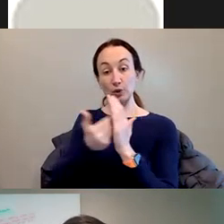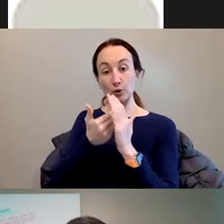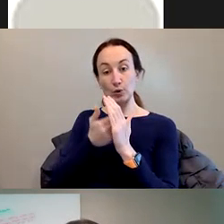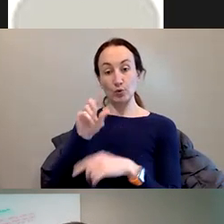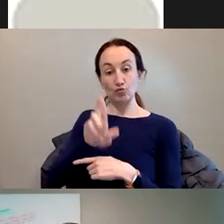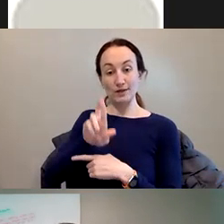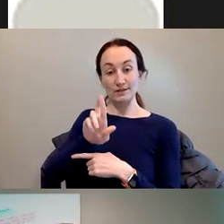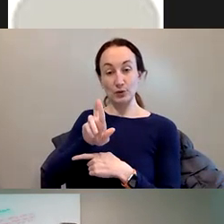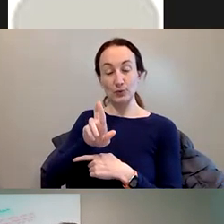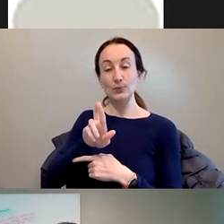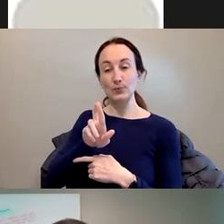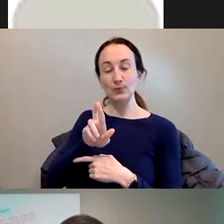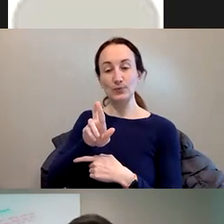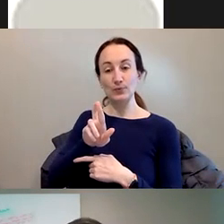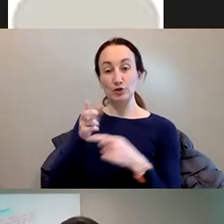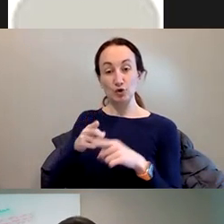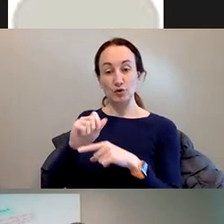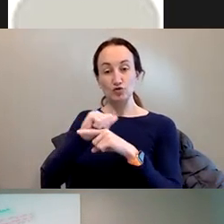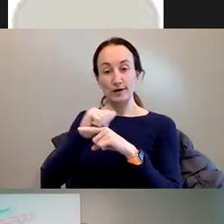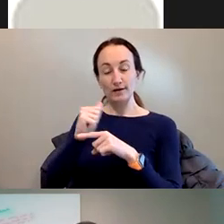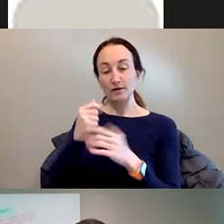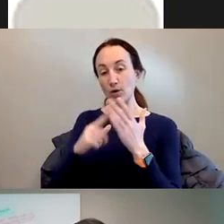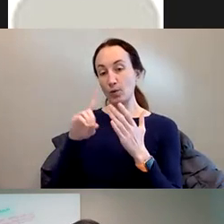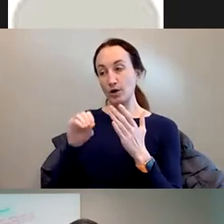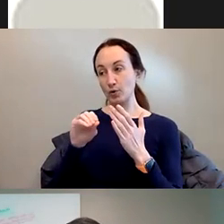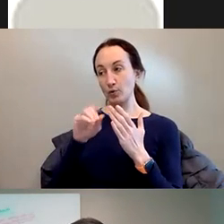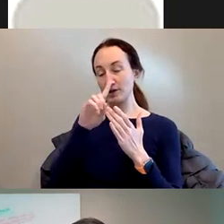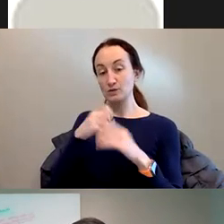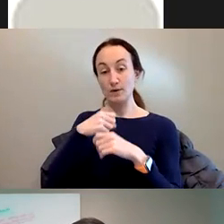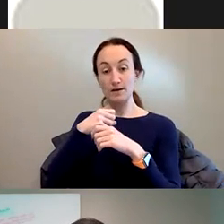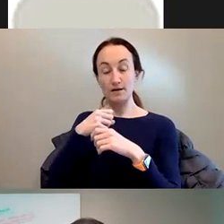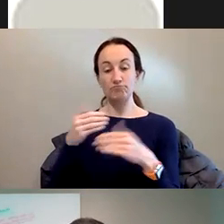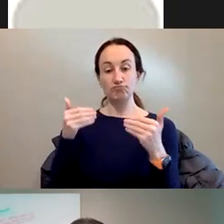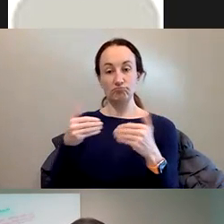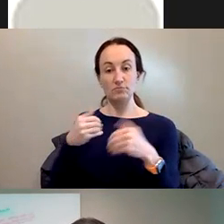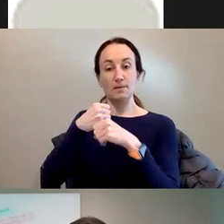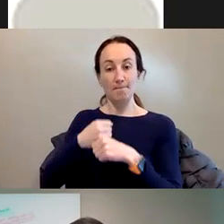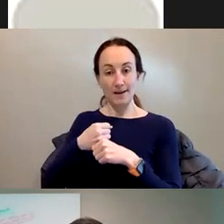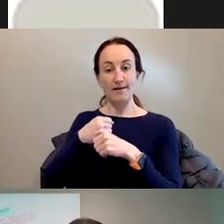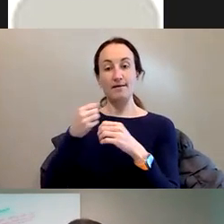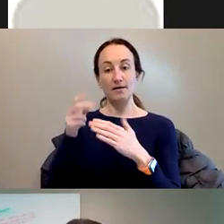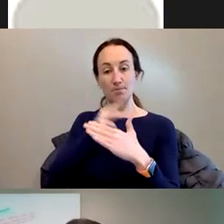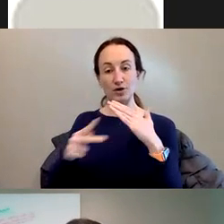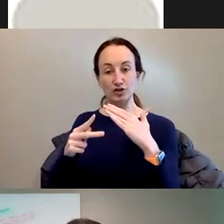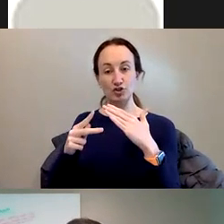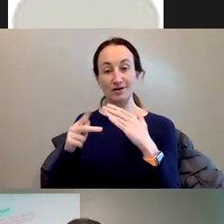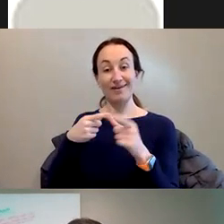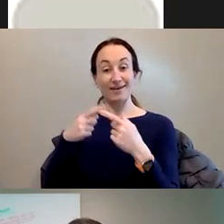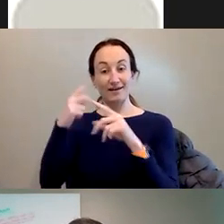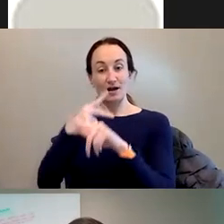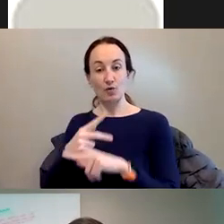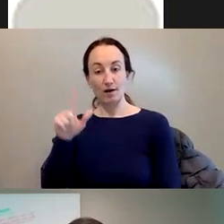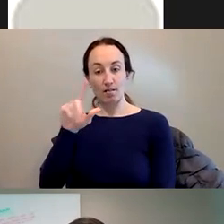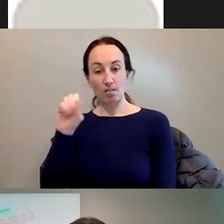a new residue during training, what we do is we make a prediction, we calculate the loss, like